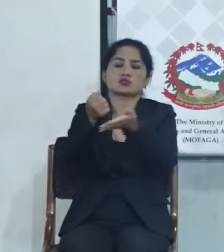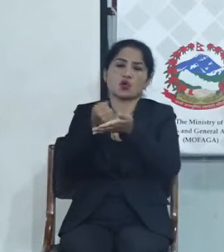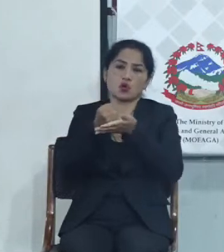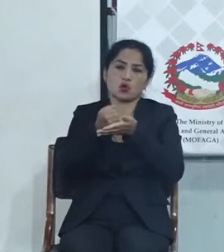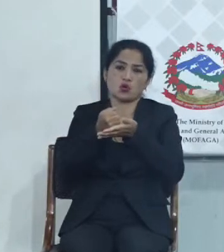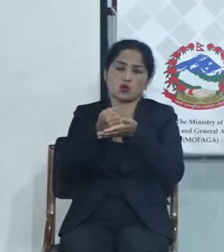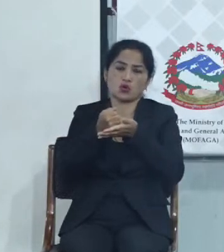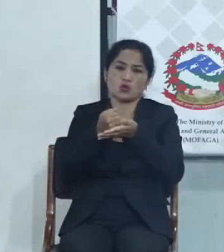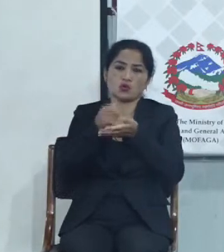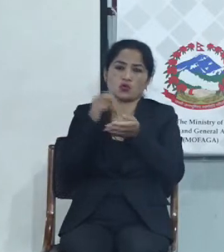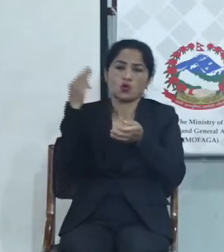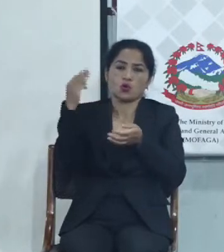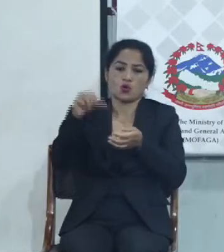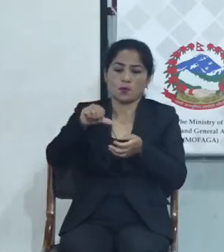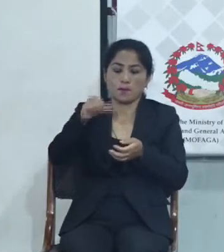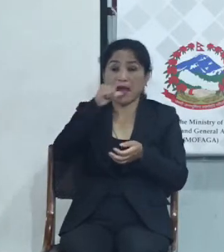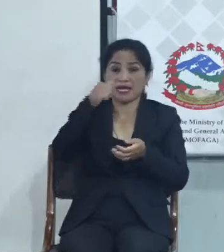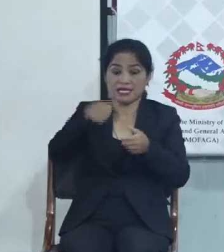the DOC,